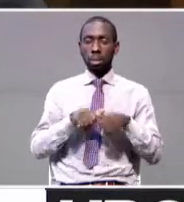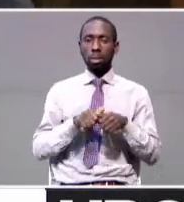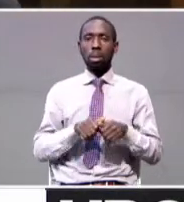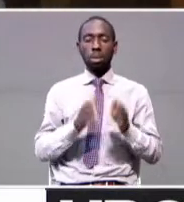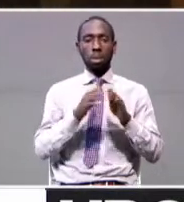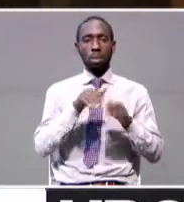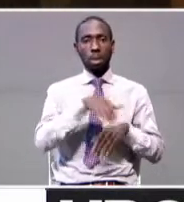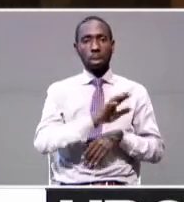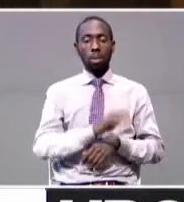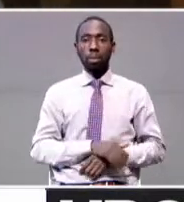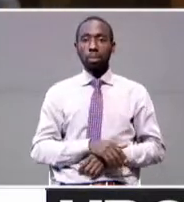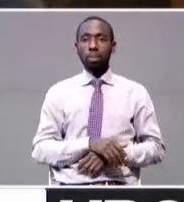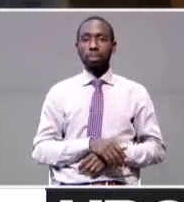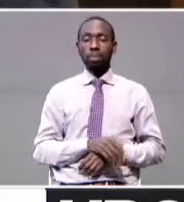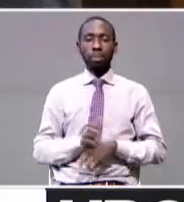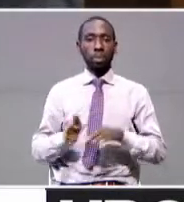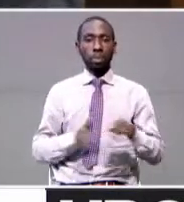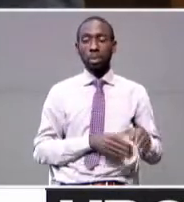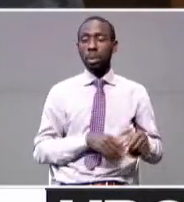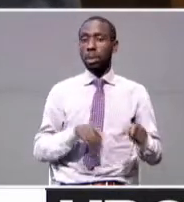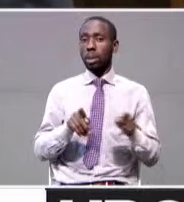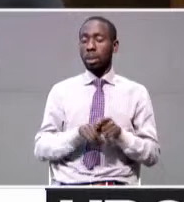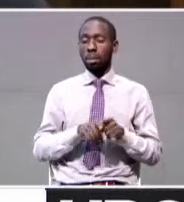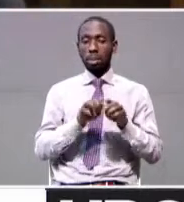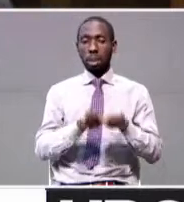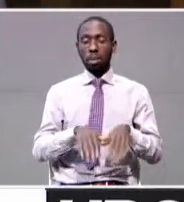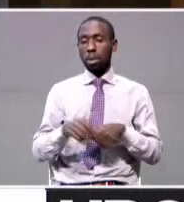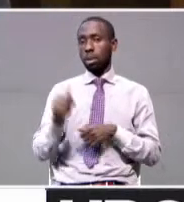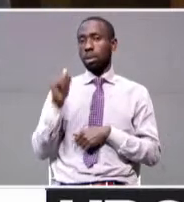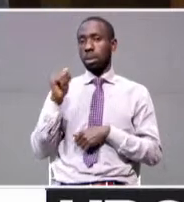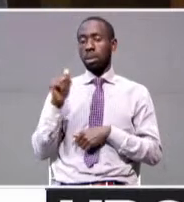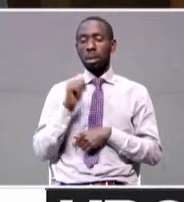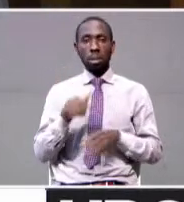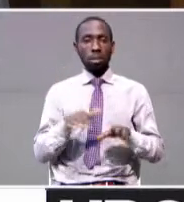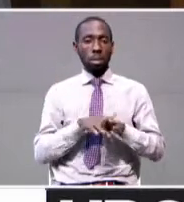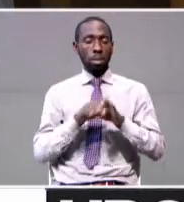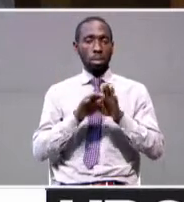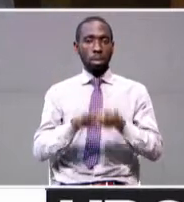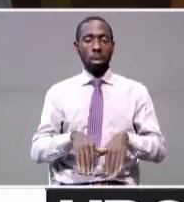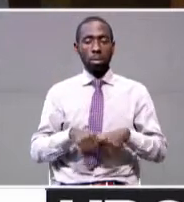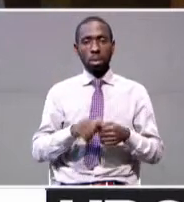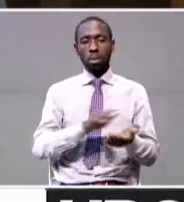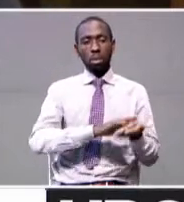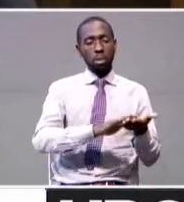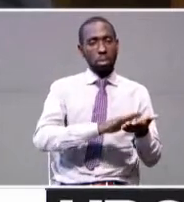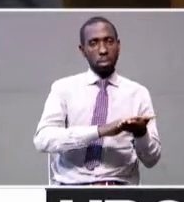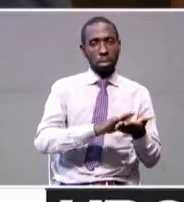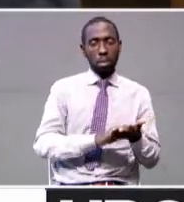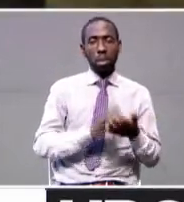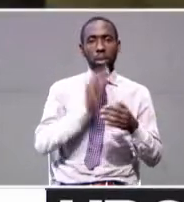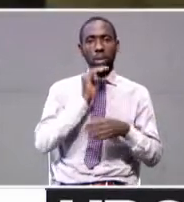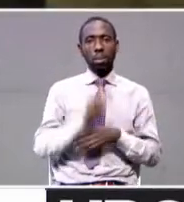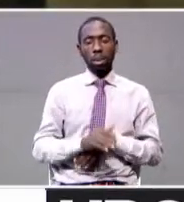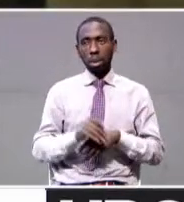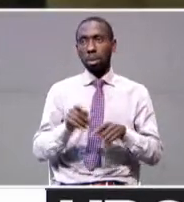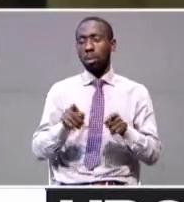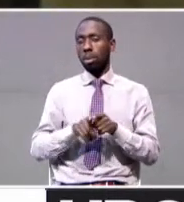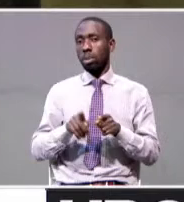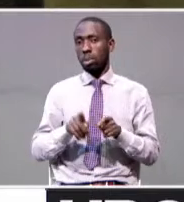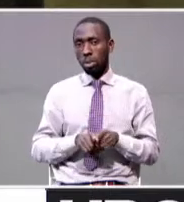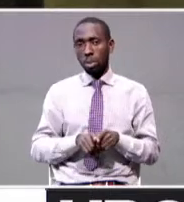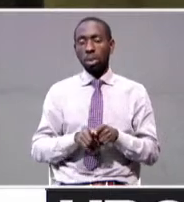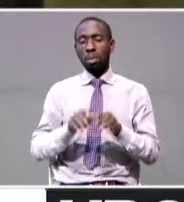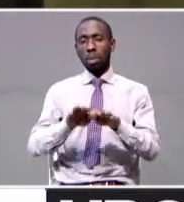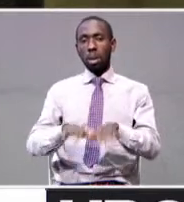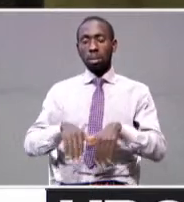ge. Mu lutuulo olwabadde olunaku lw'eggulo, omubaka Kagabo mwe yasinzidde ne yeetondera Sipiika ne Palamenti mu butongole ku bigambo bye